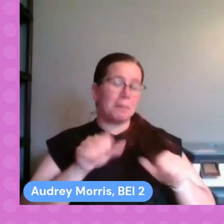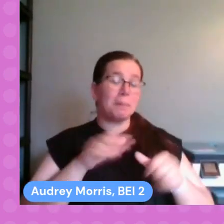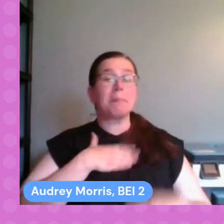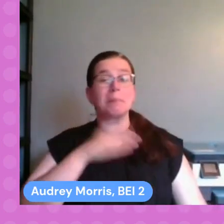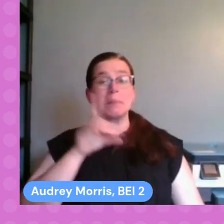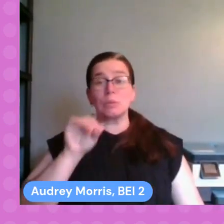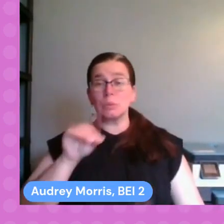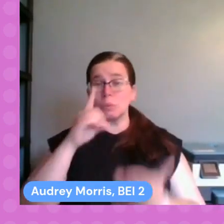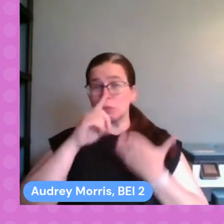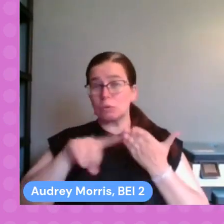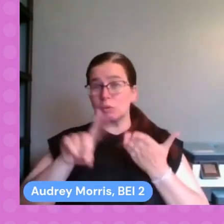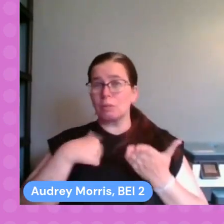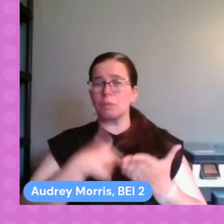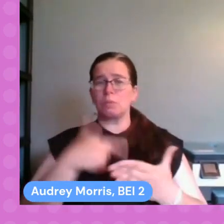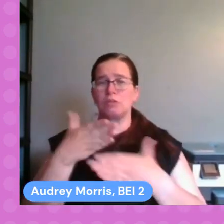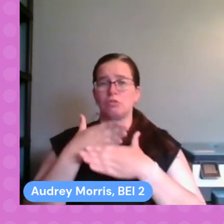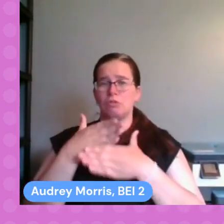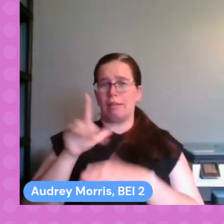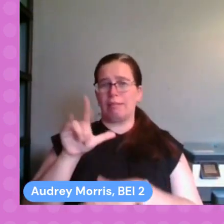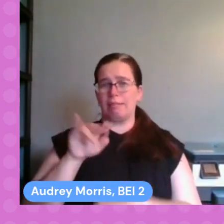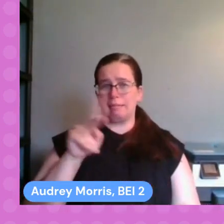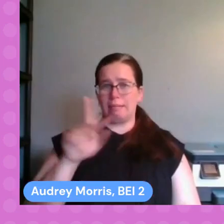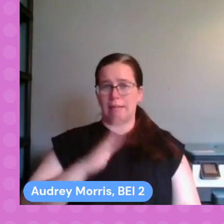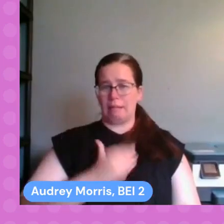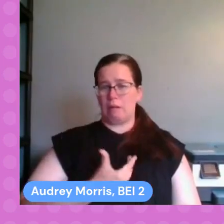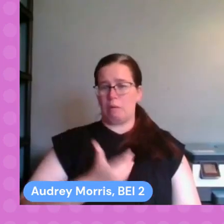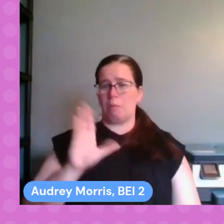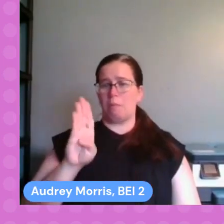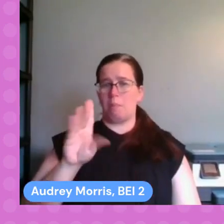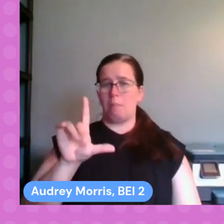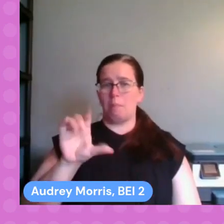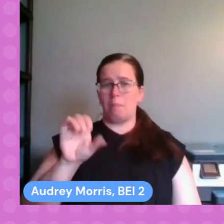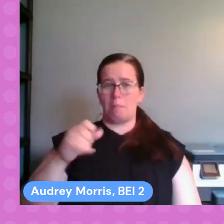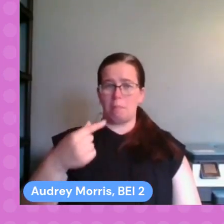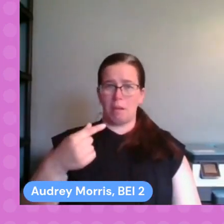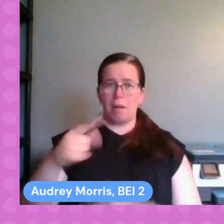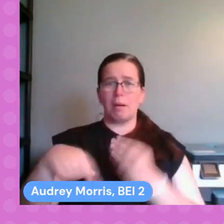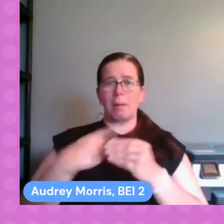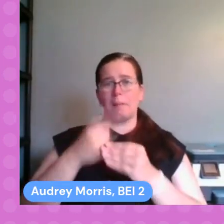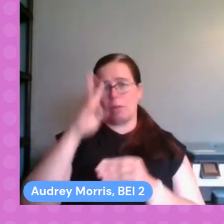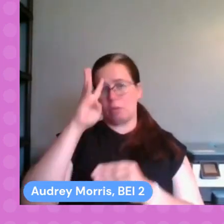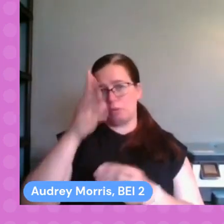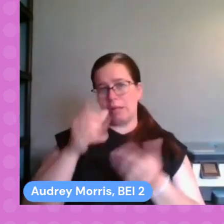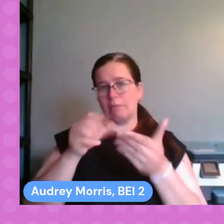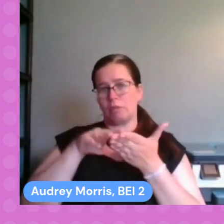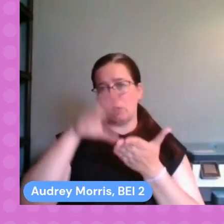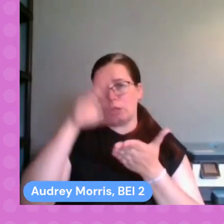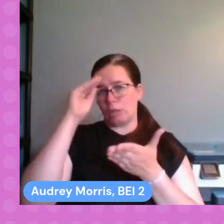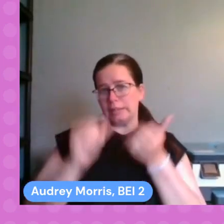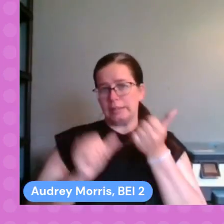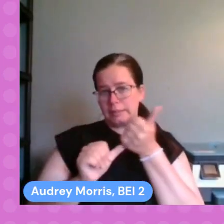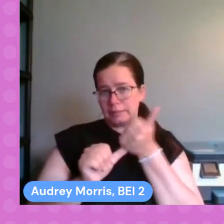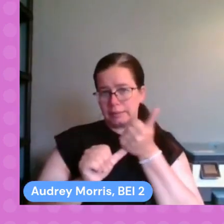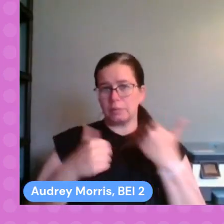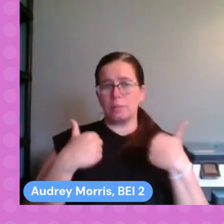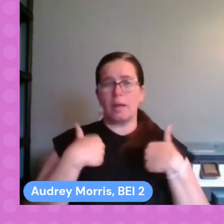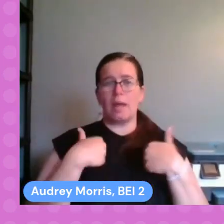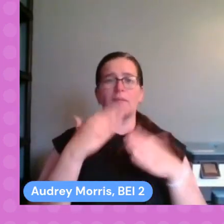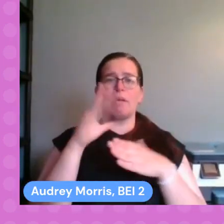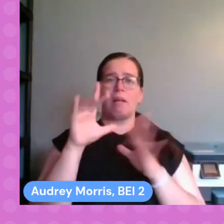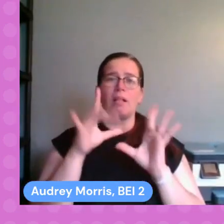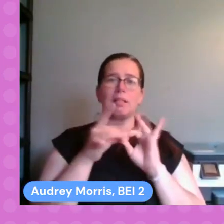out, we've shared a link to the blog post about the Creative Learning Assistant. At the bottom of it, there's a link to share your feedback.